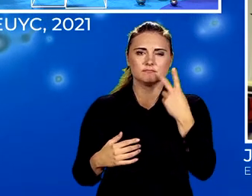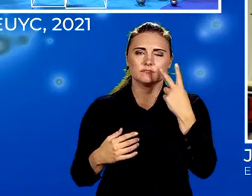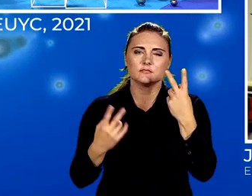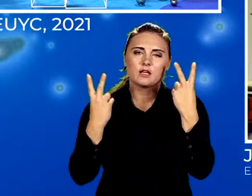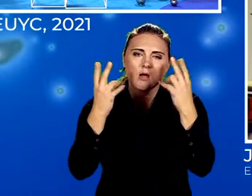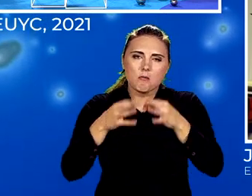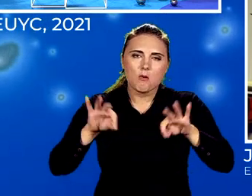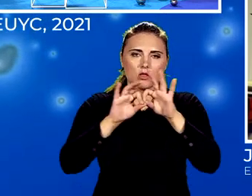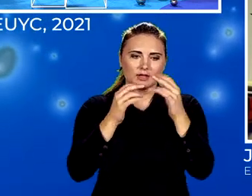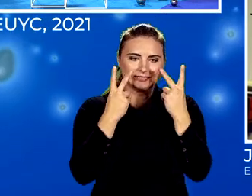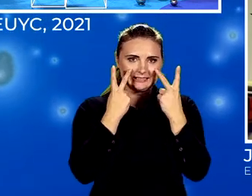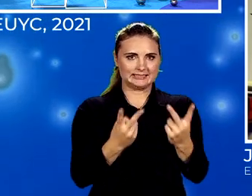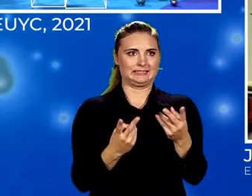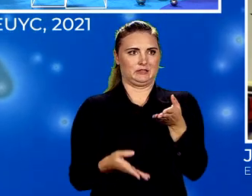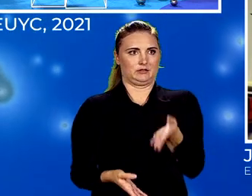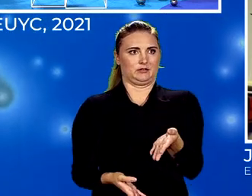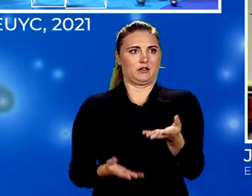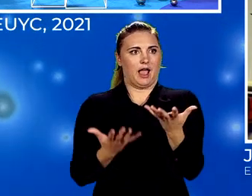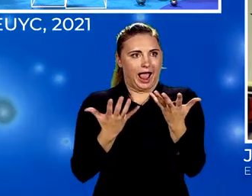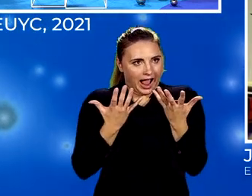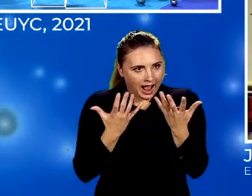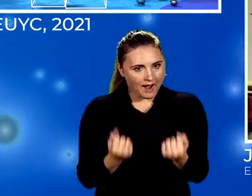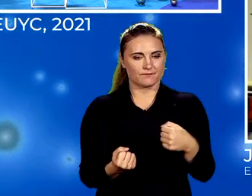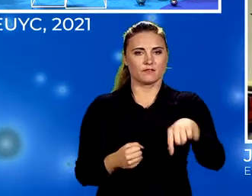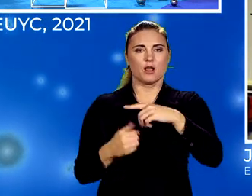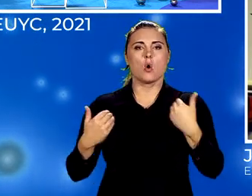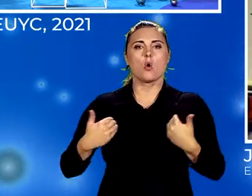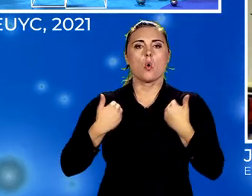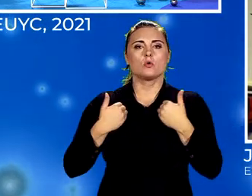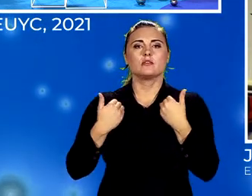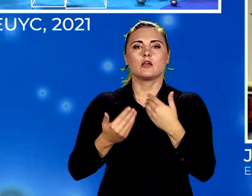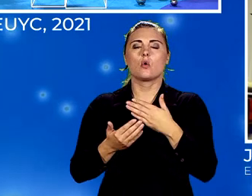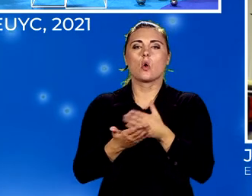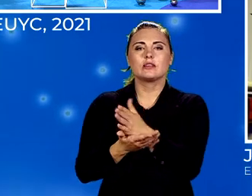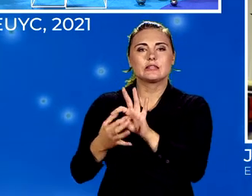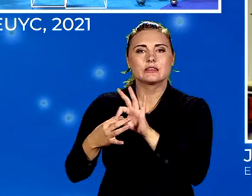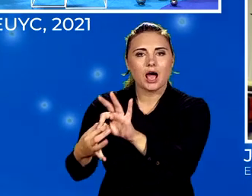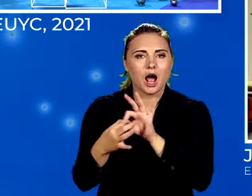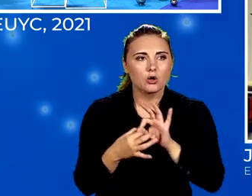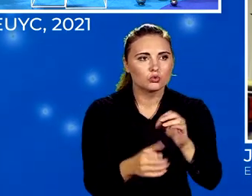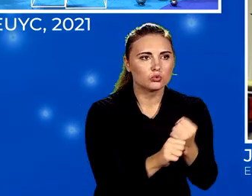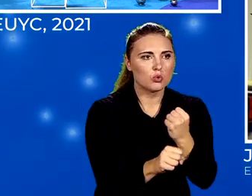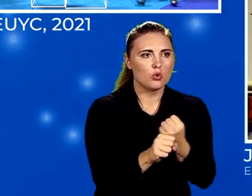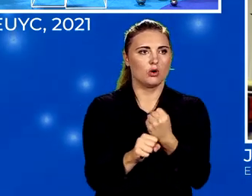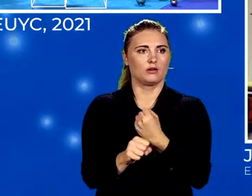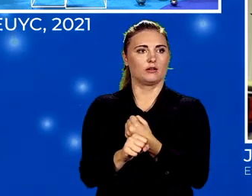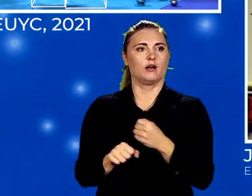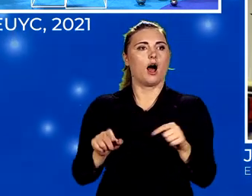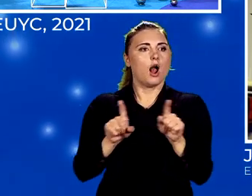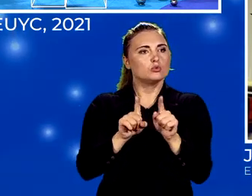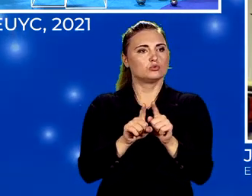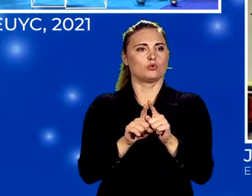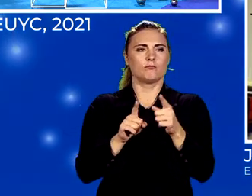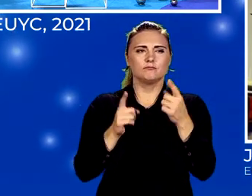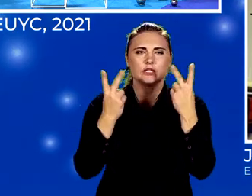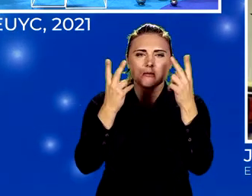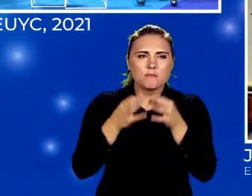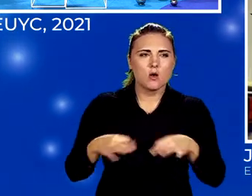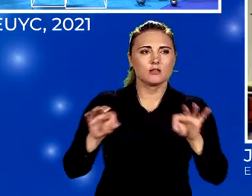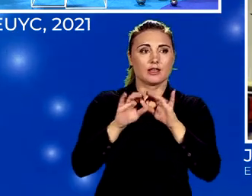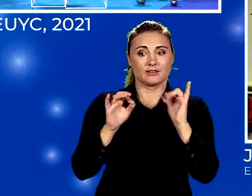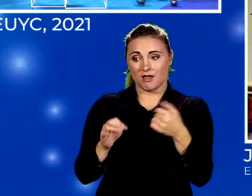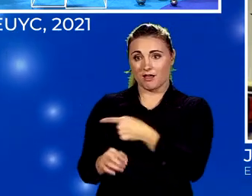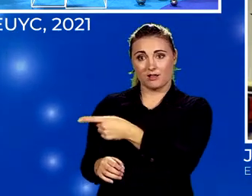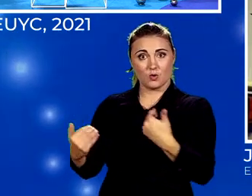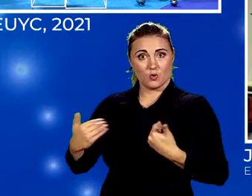we all know now that we have a new youth coordinator since June. And what we try to do is to mainstream youth relevant initiatives across a wide area of